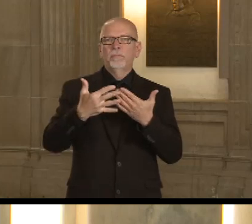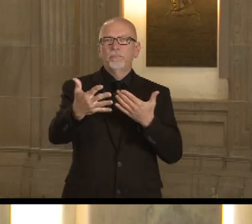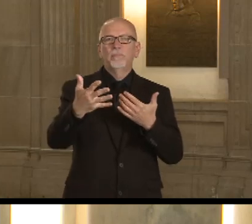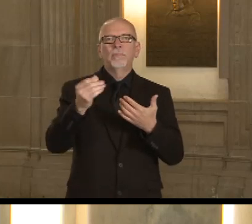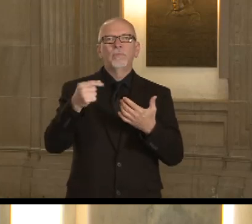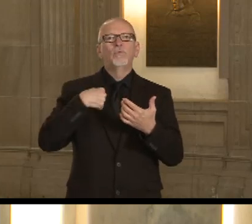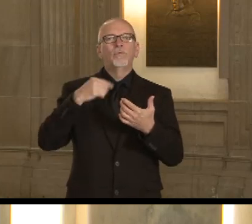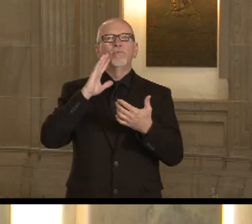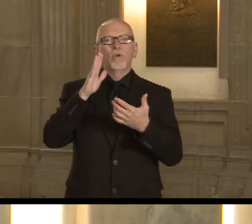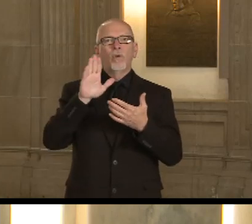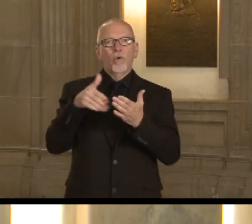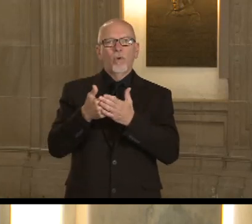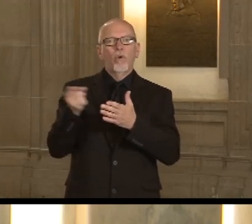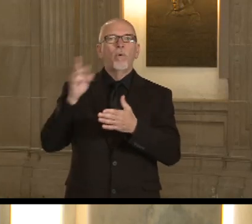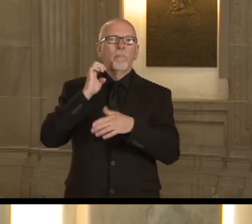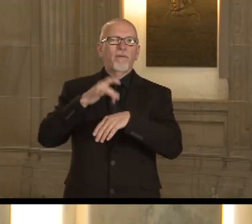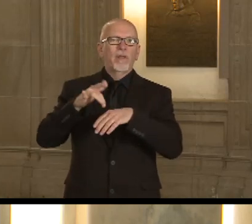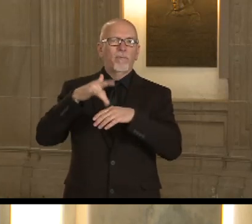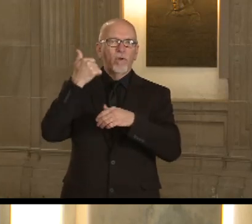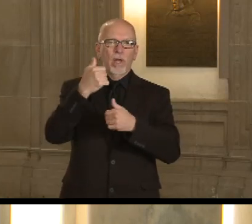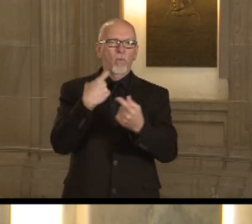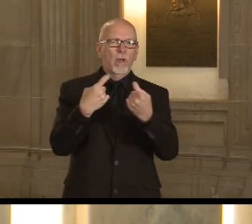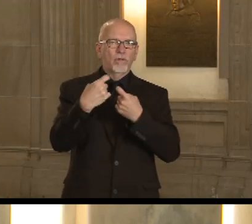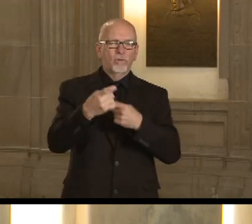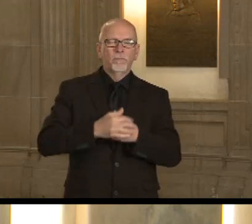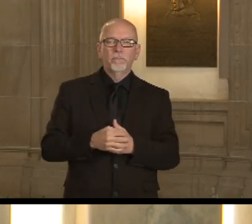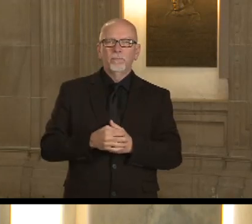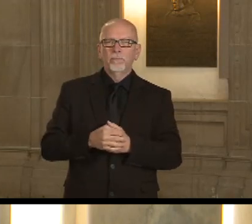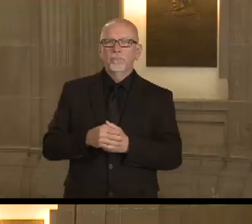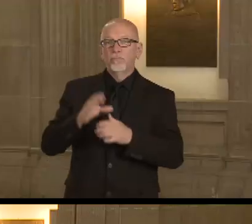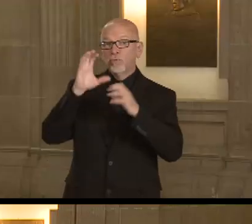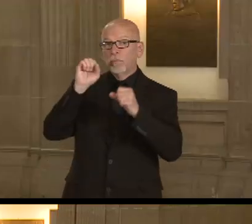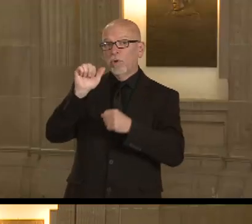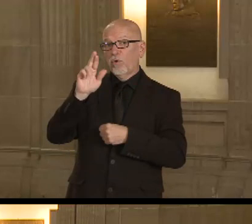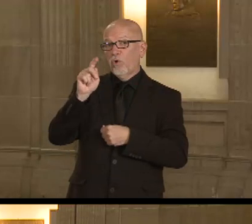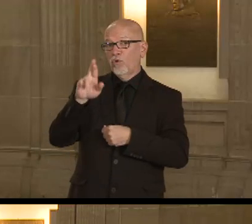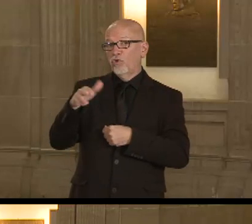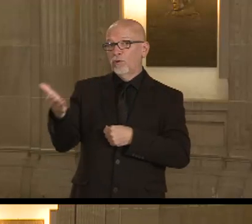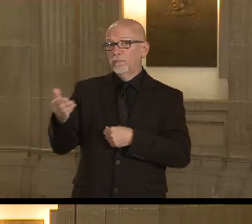then we'll all three be available for any questions you might have. Superintendent Carter.